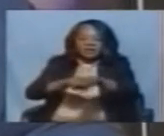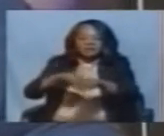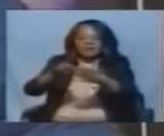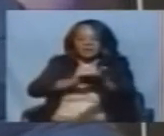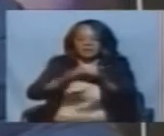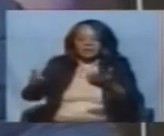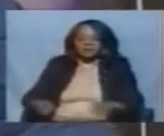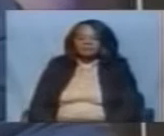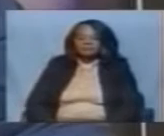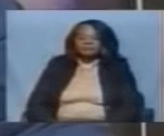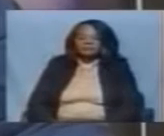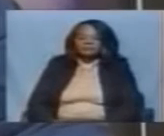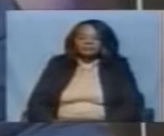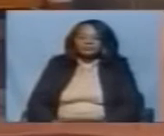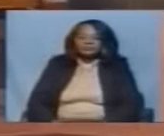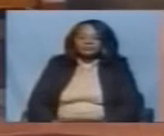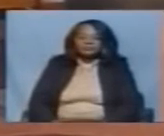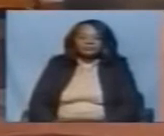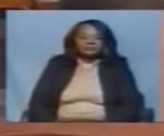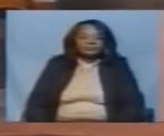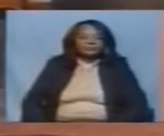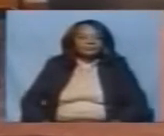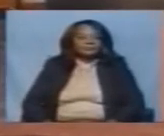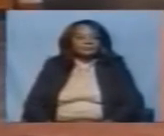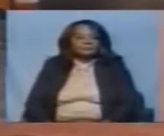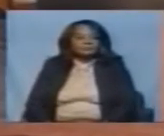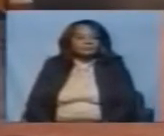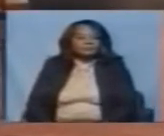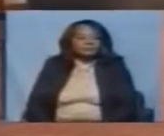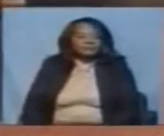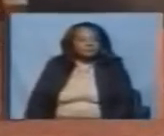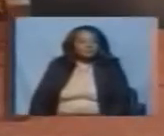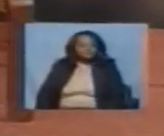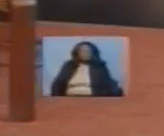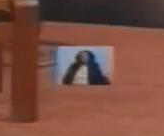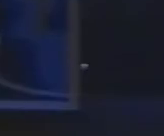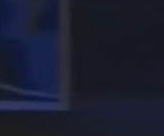viewing.